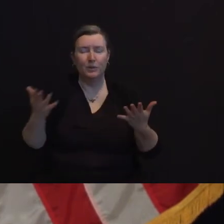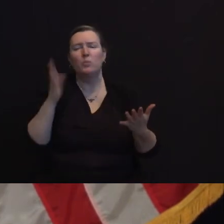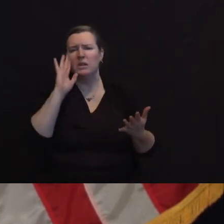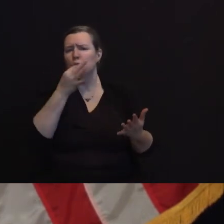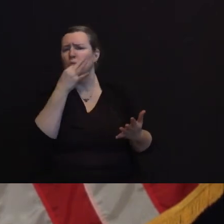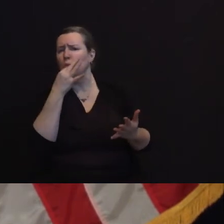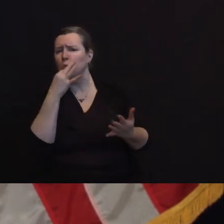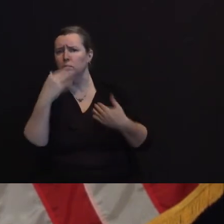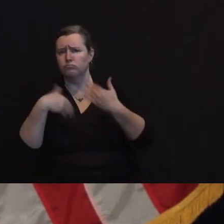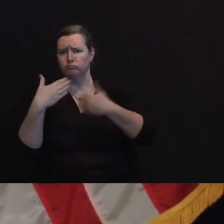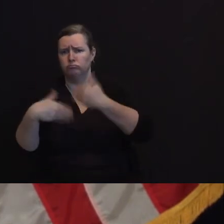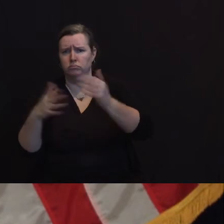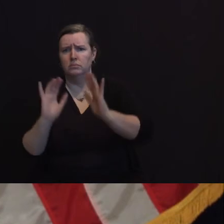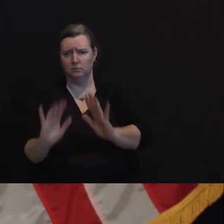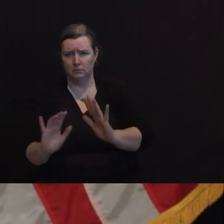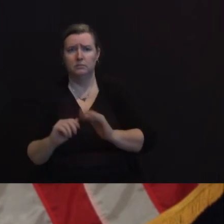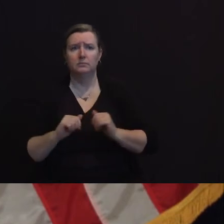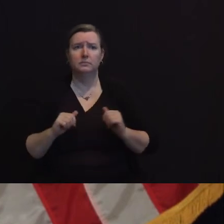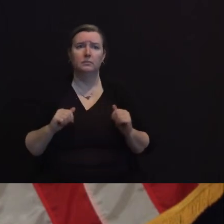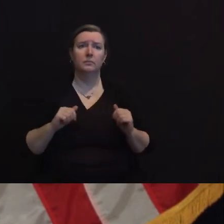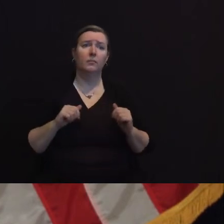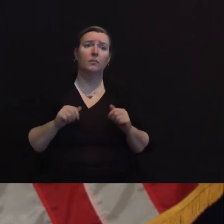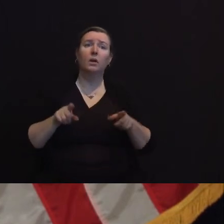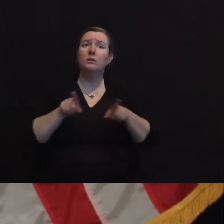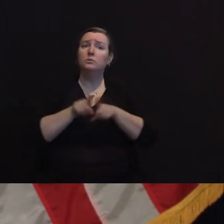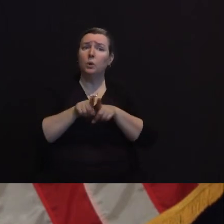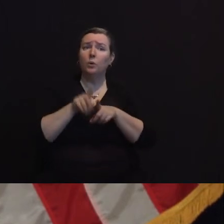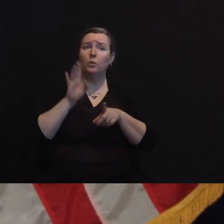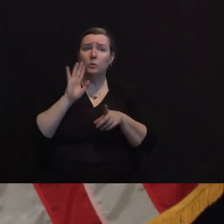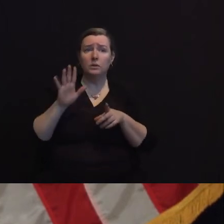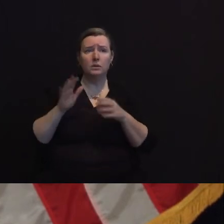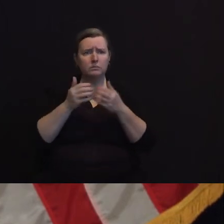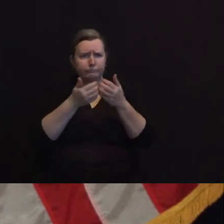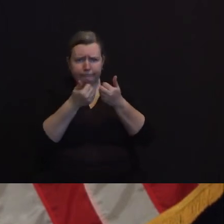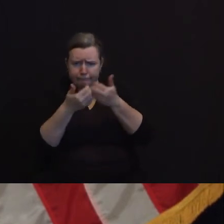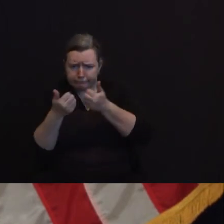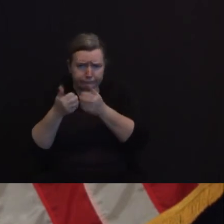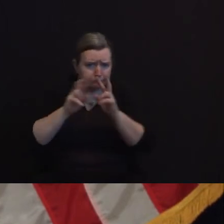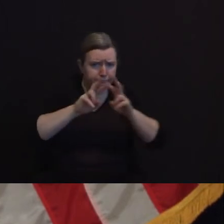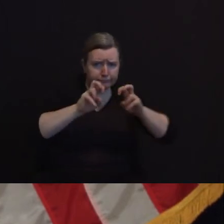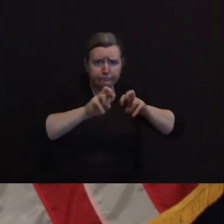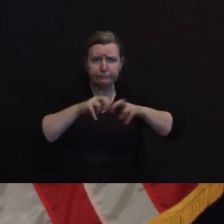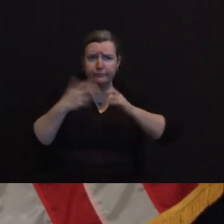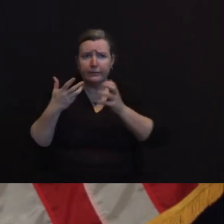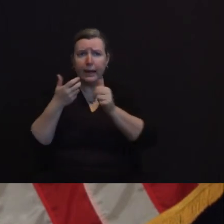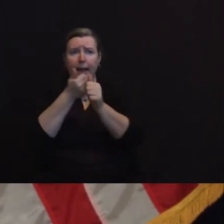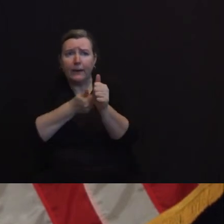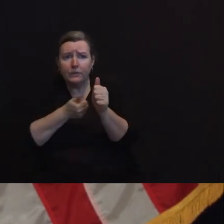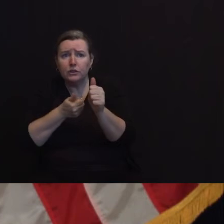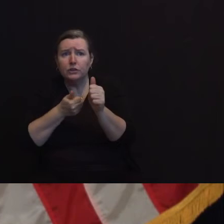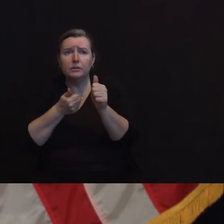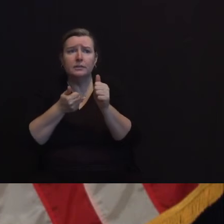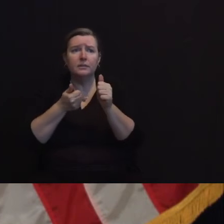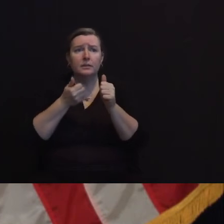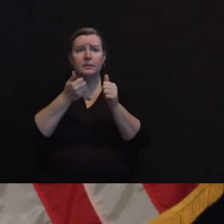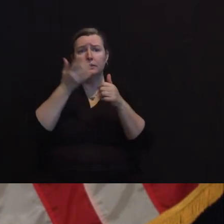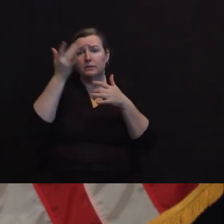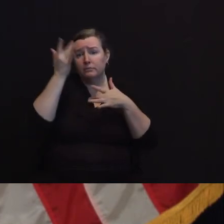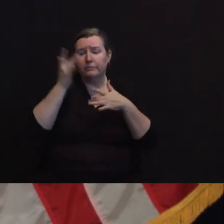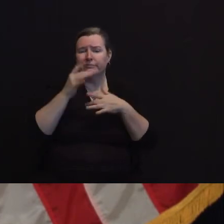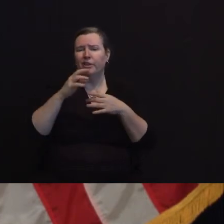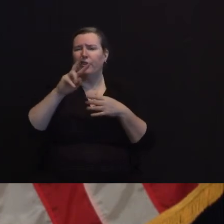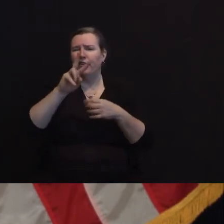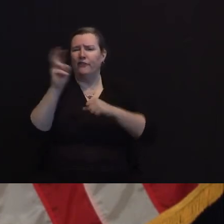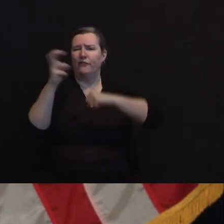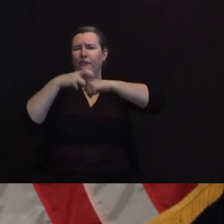They're also going to be sequencing any viruses where an individual got COVID-19 despite